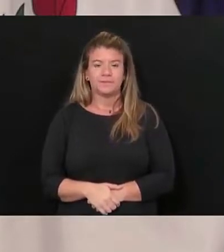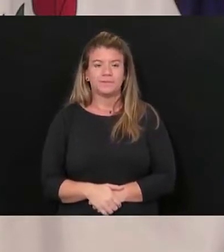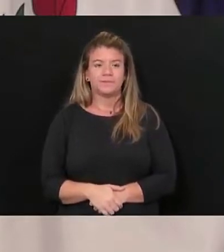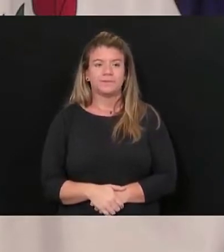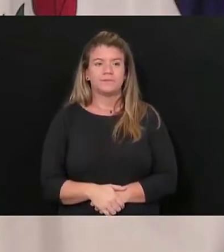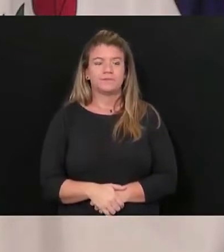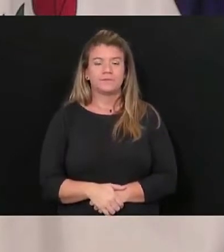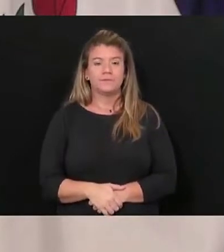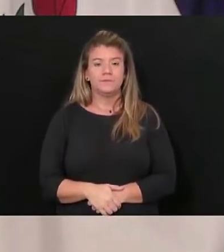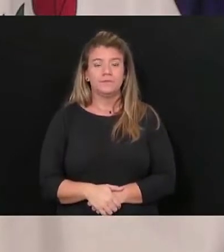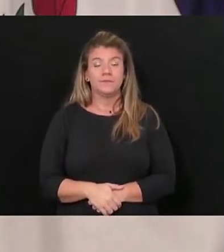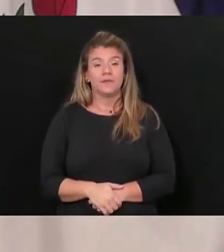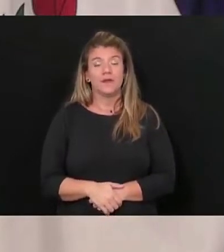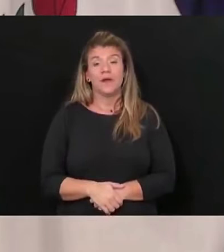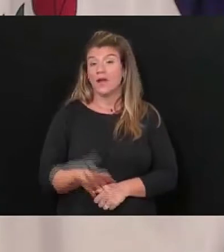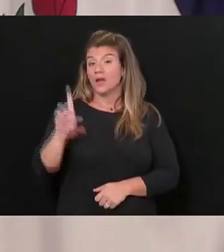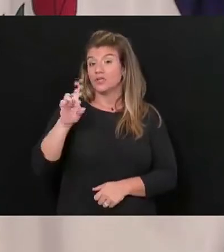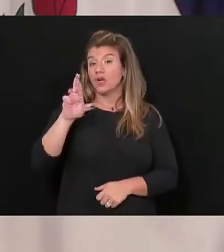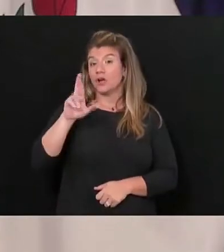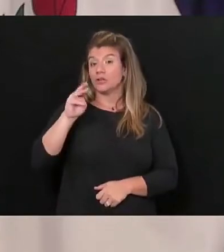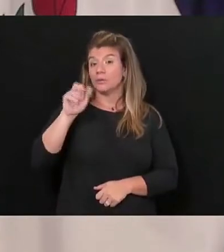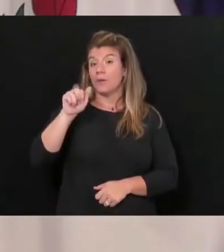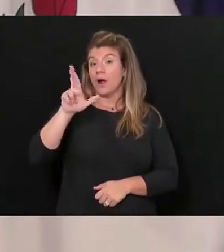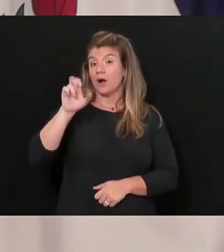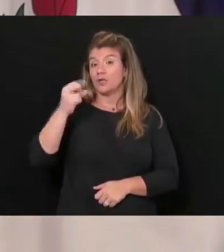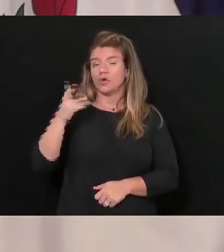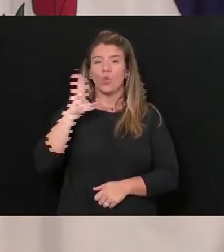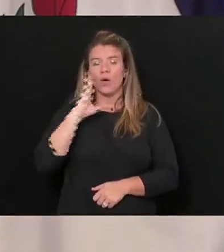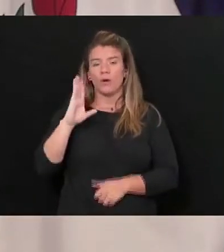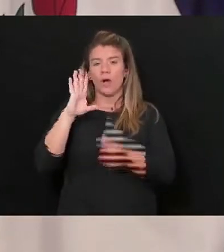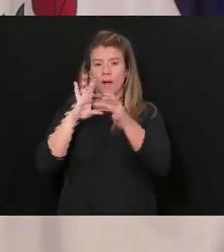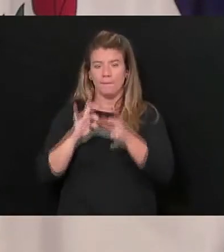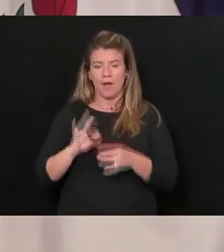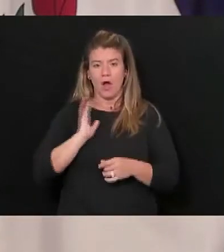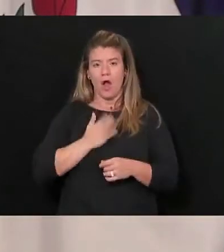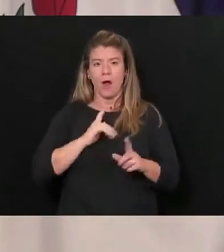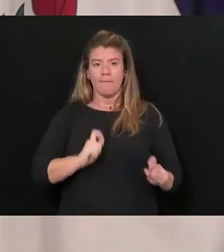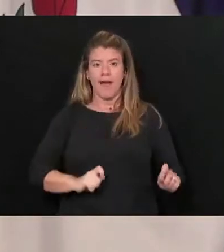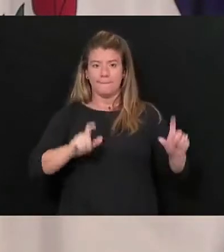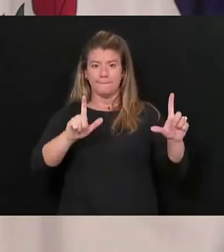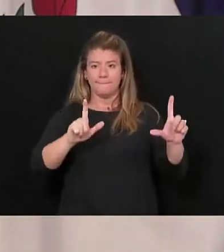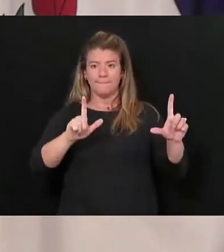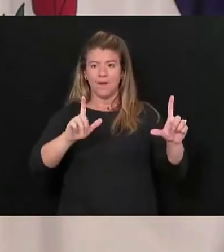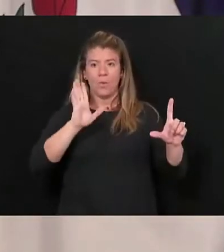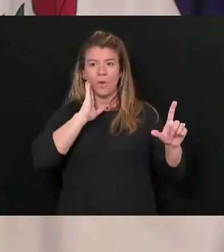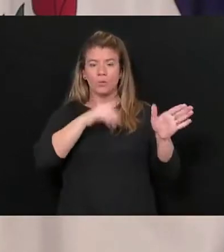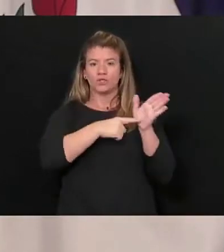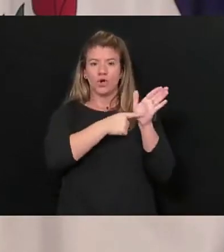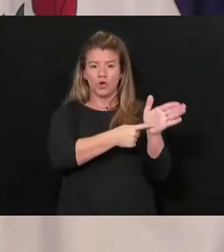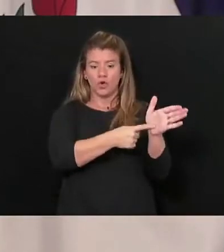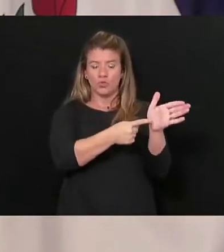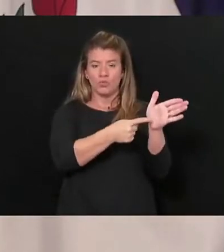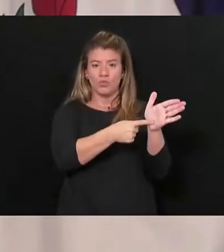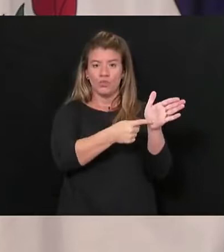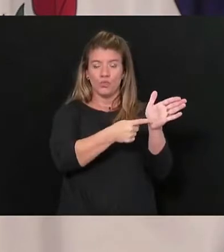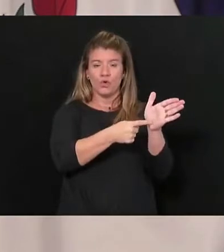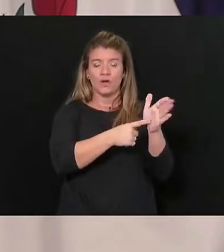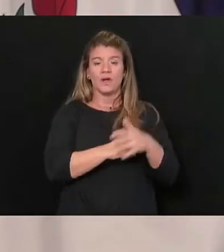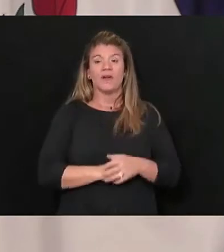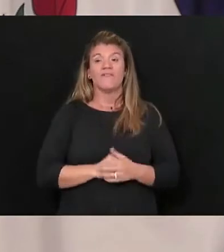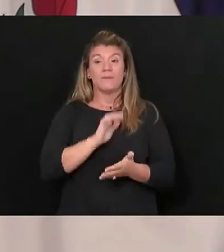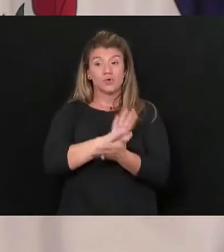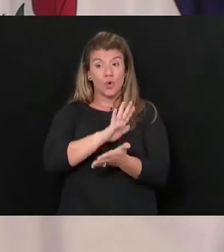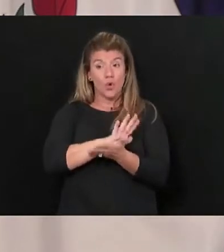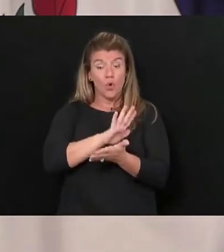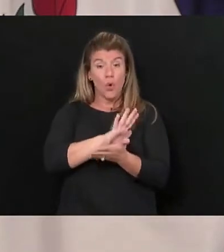I think Dr. Marsh is going to talk about our map, as we put it up here in just one second. From the standpoint of